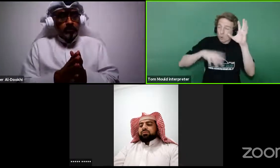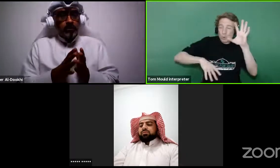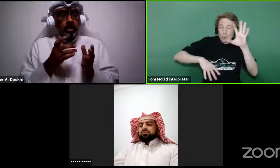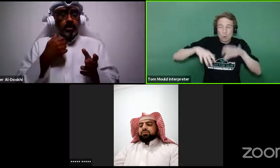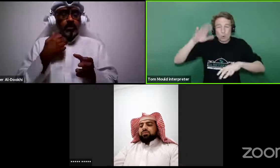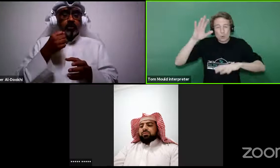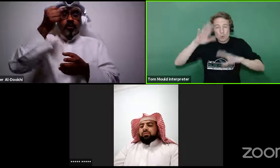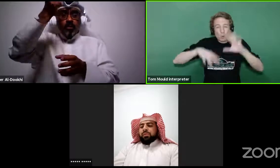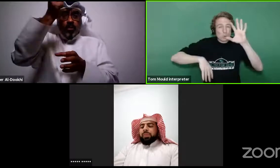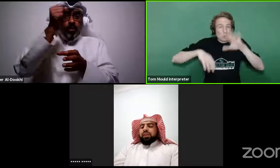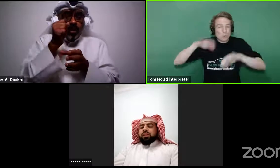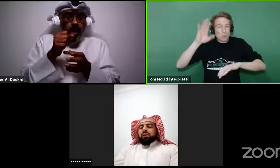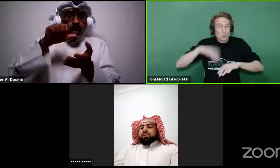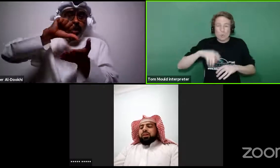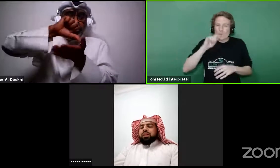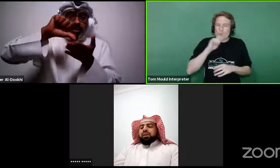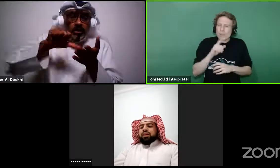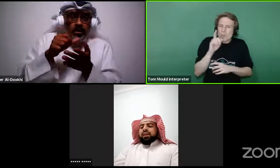oil.